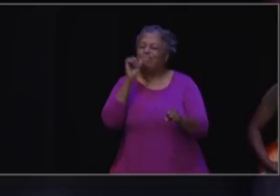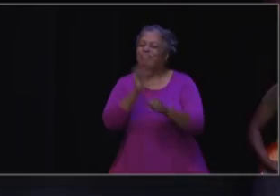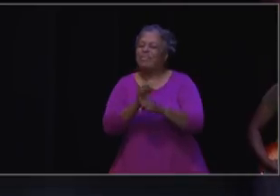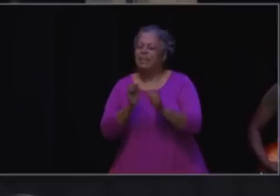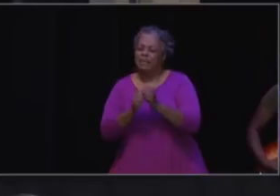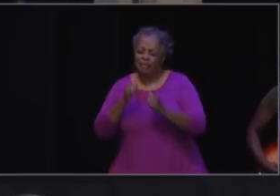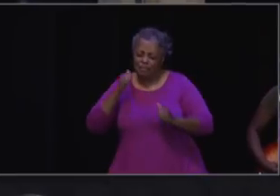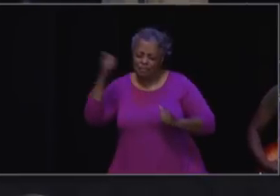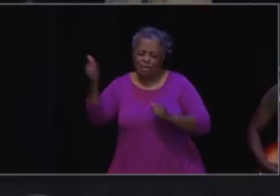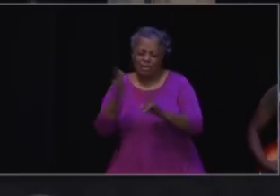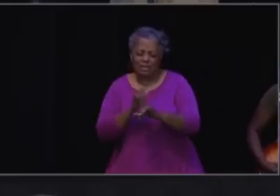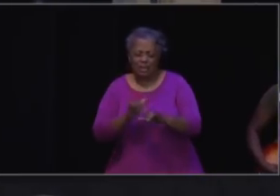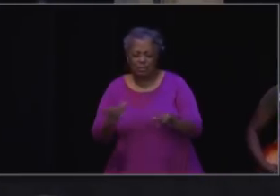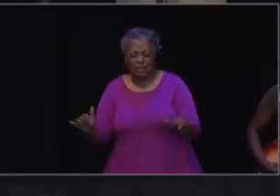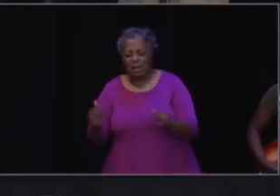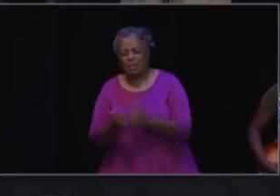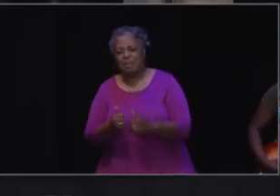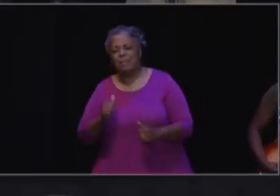from